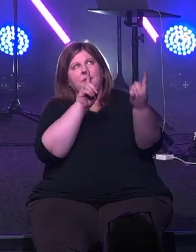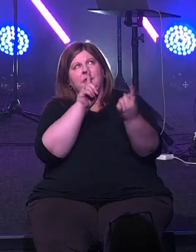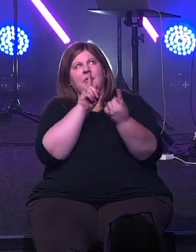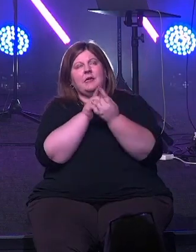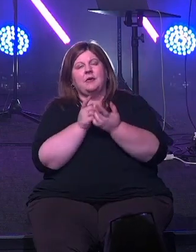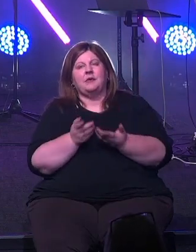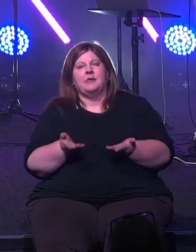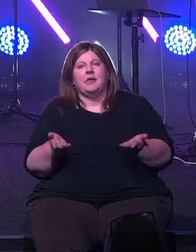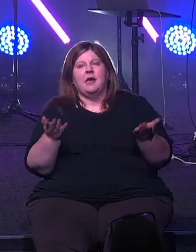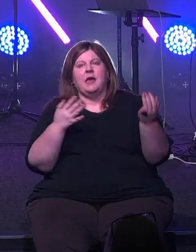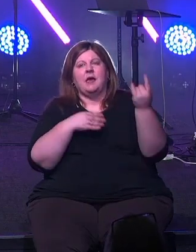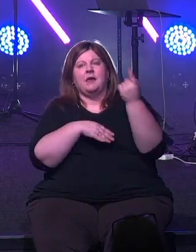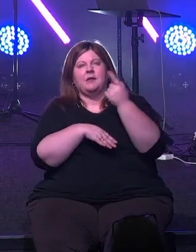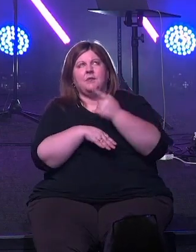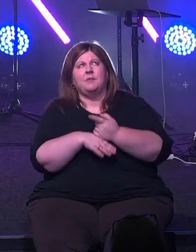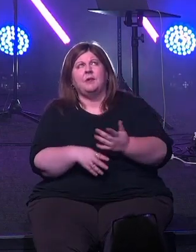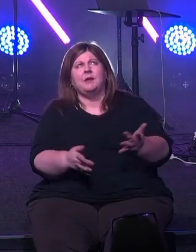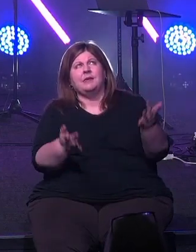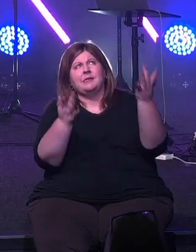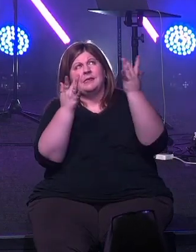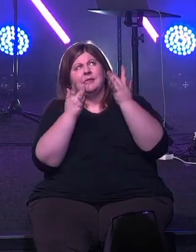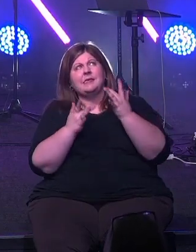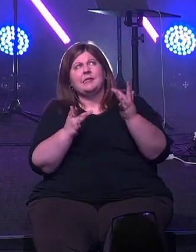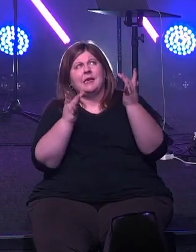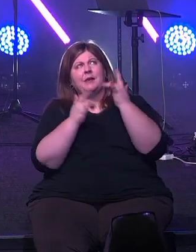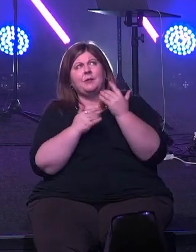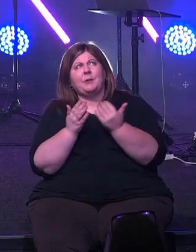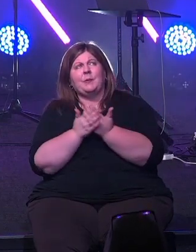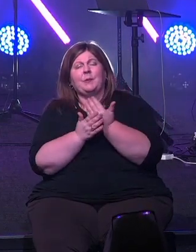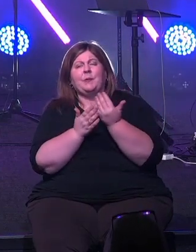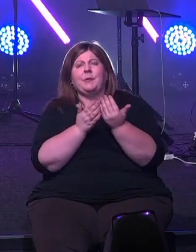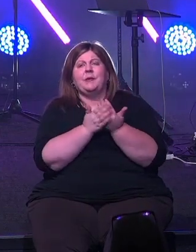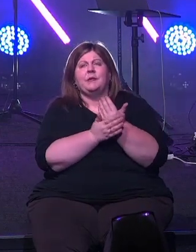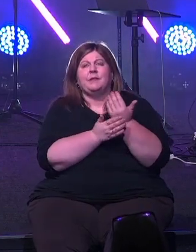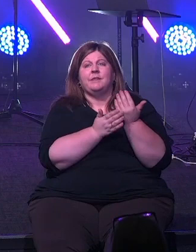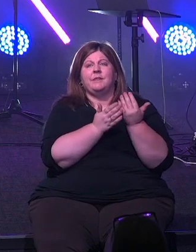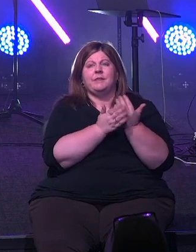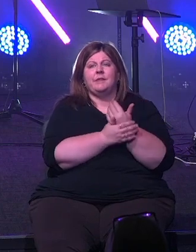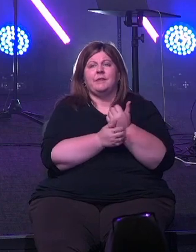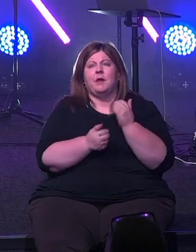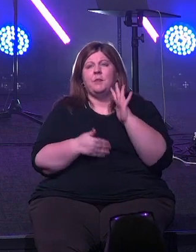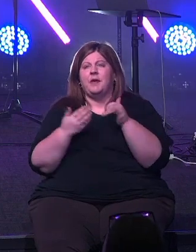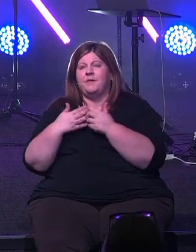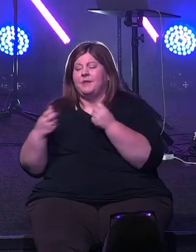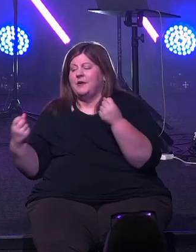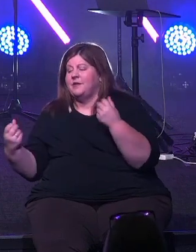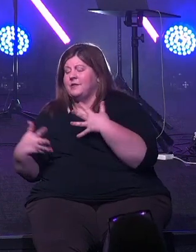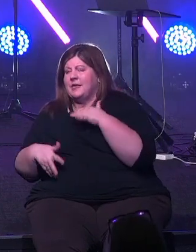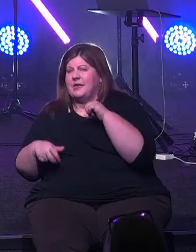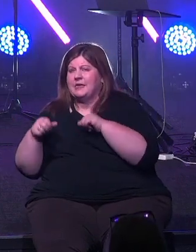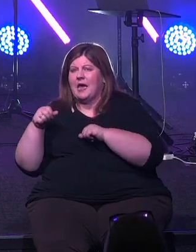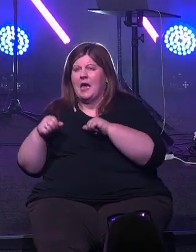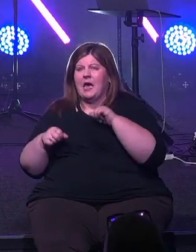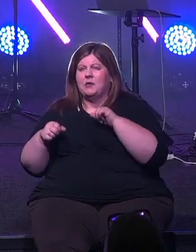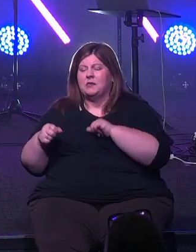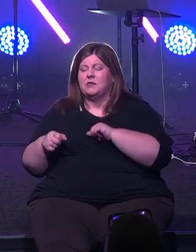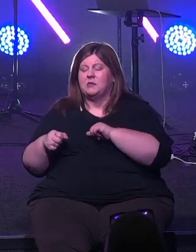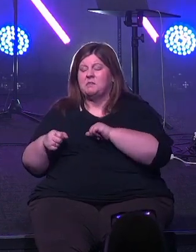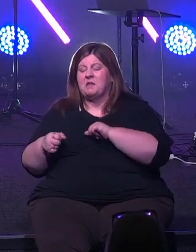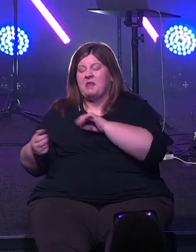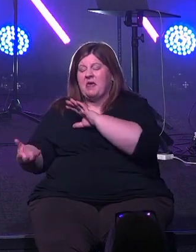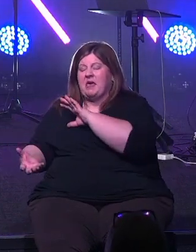meet me here today with mercies that are new. All my fears and